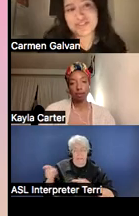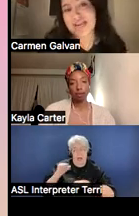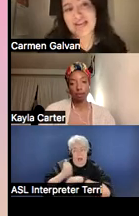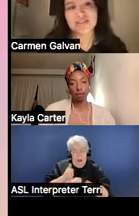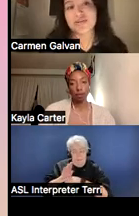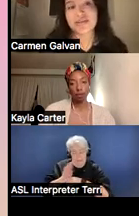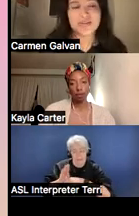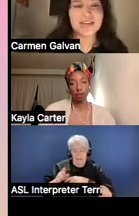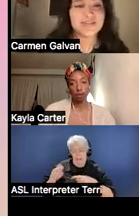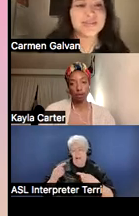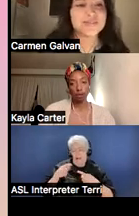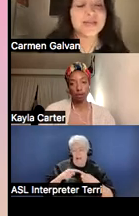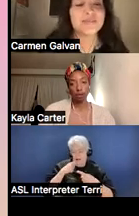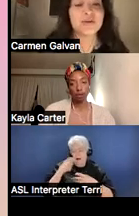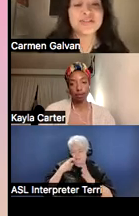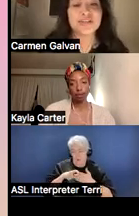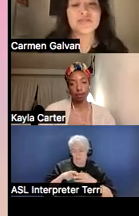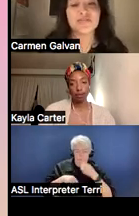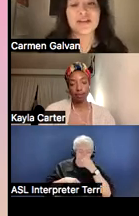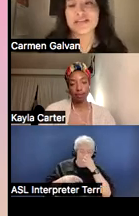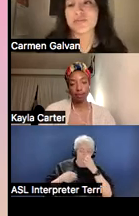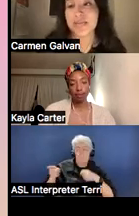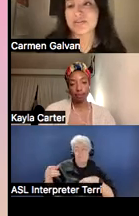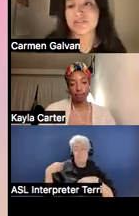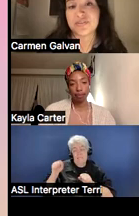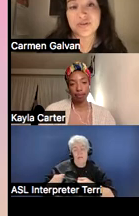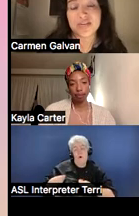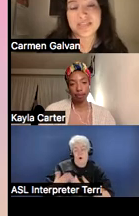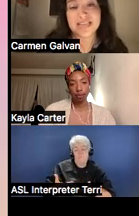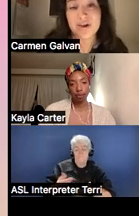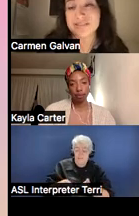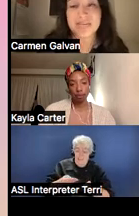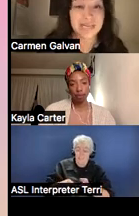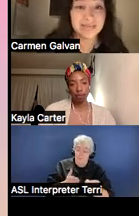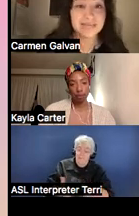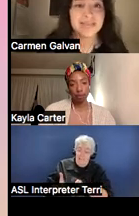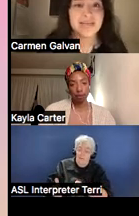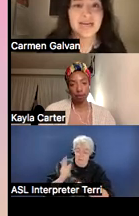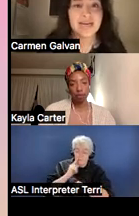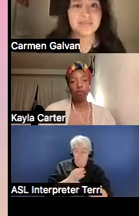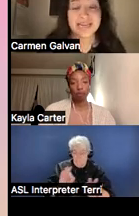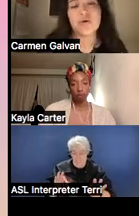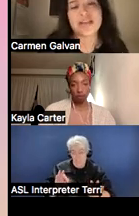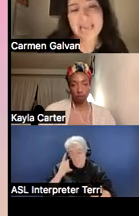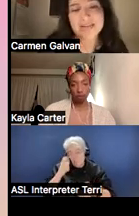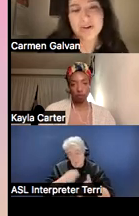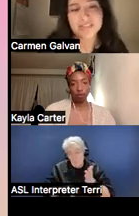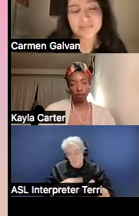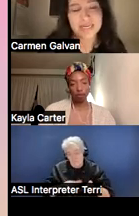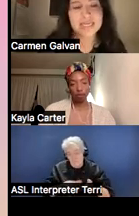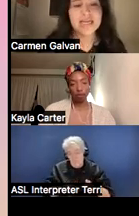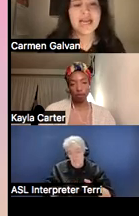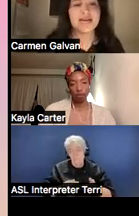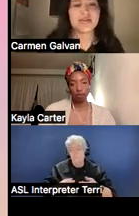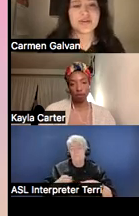which is just anecdotally what I have noticed, but employers can offer financial planners for free because they cost money, and or can cost